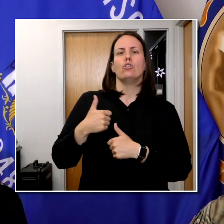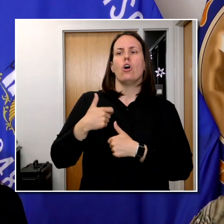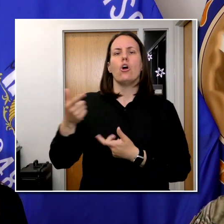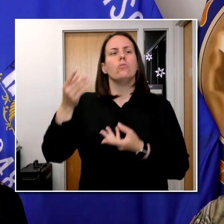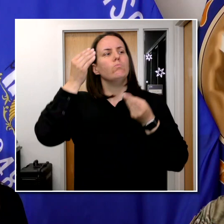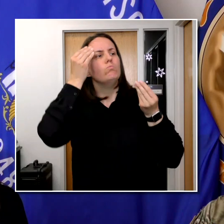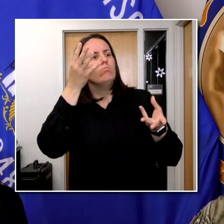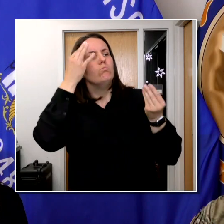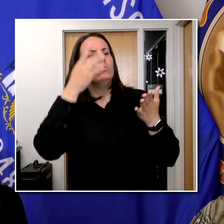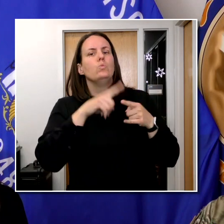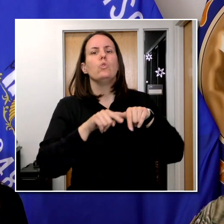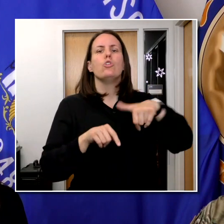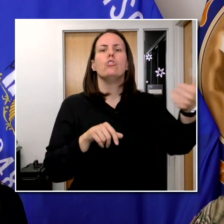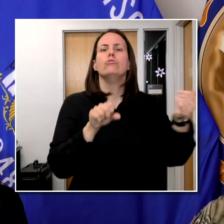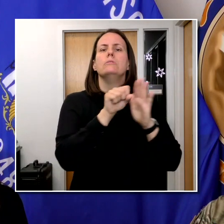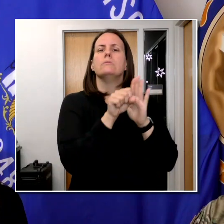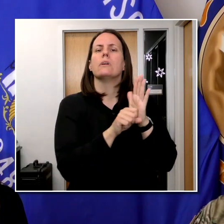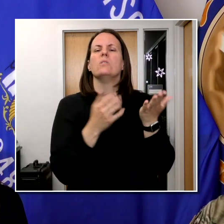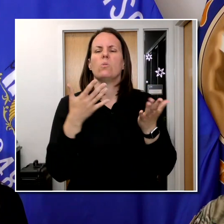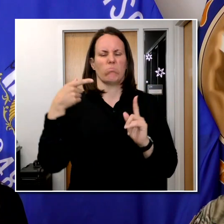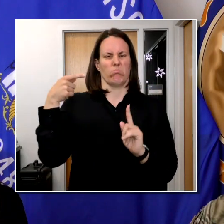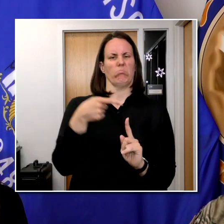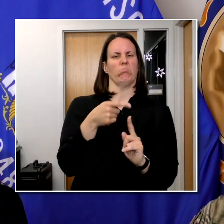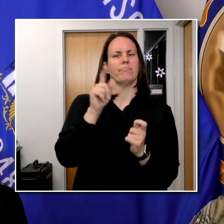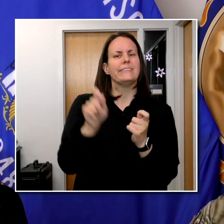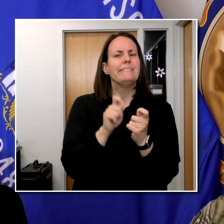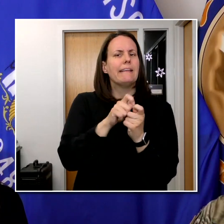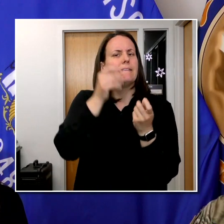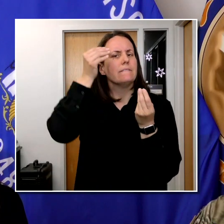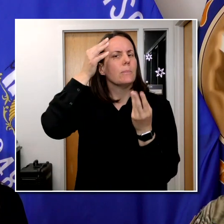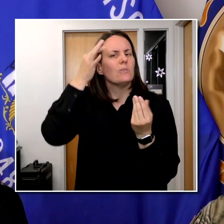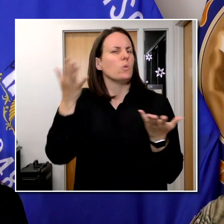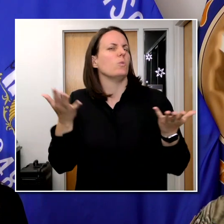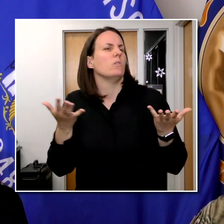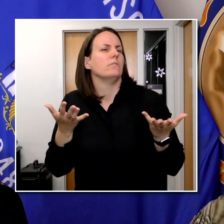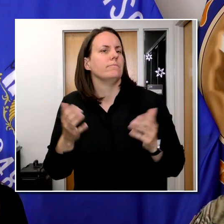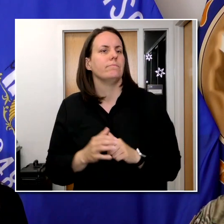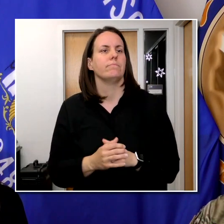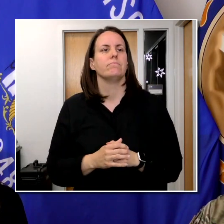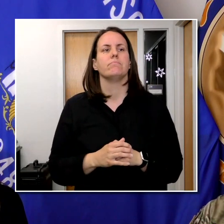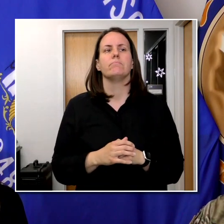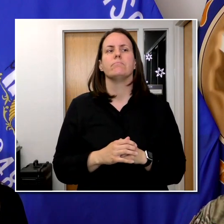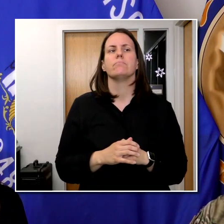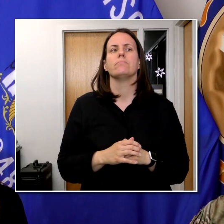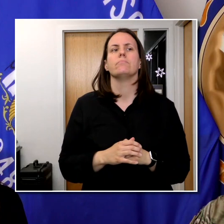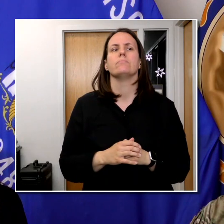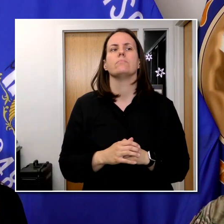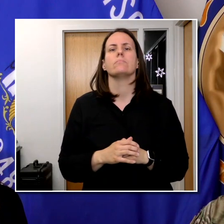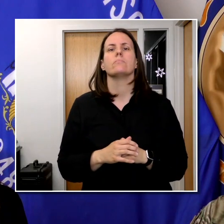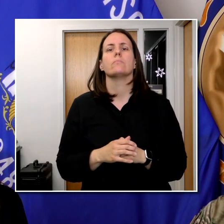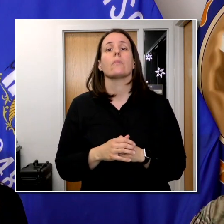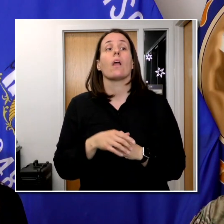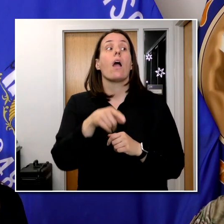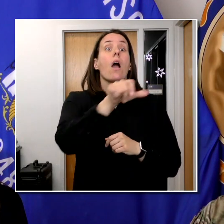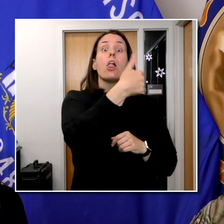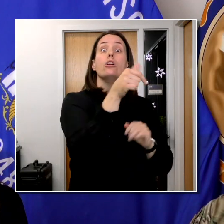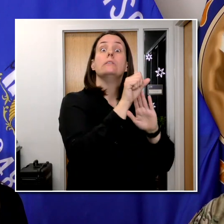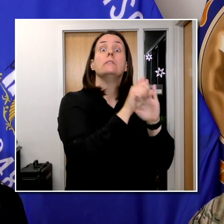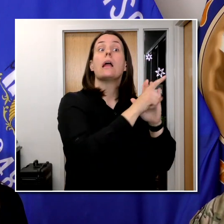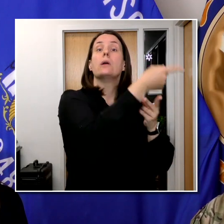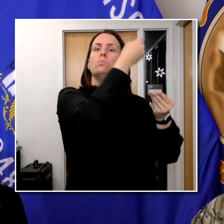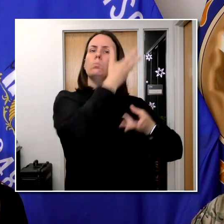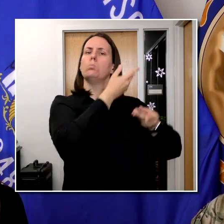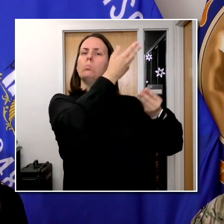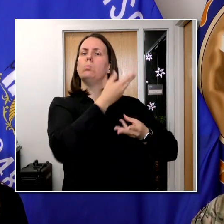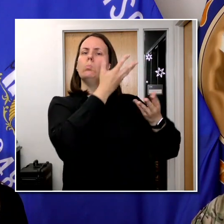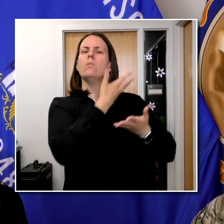all. And could you possibly provide examples of what, if anything, you've learned from and shared with those other states since joining the coalition? I'm